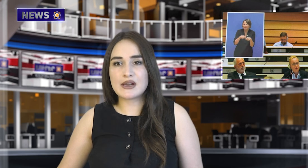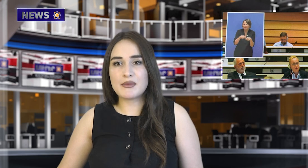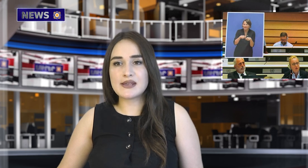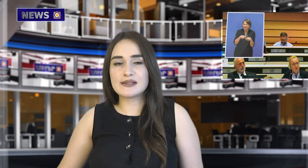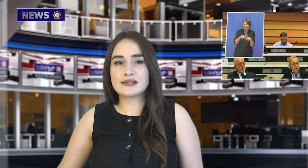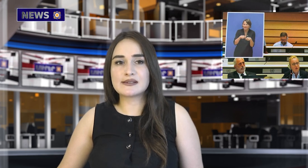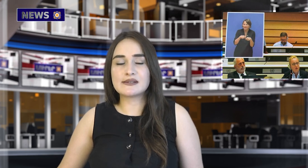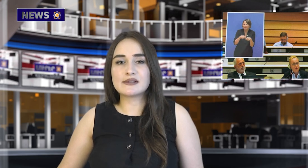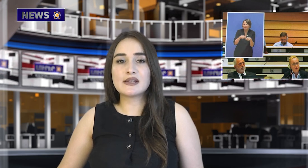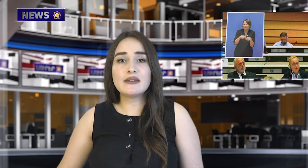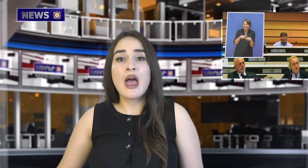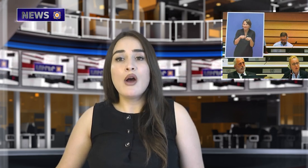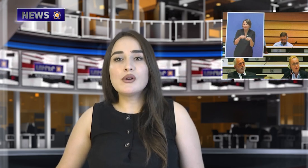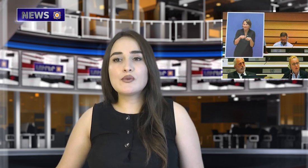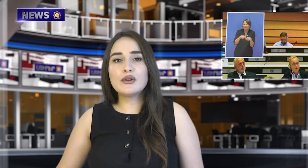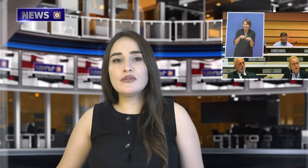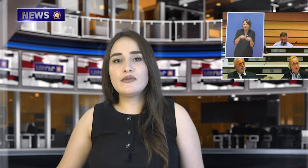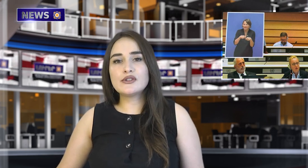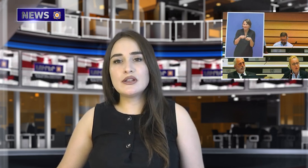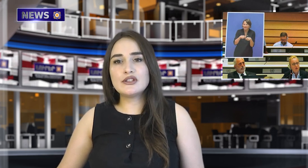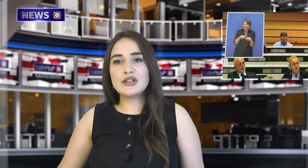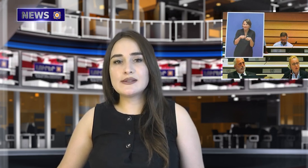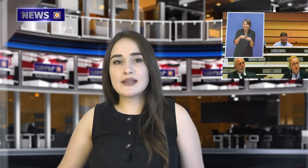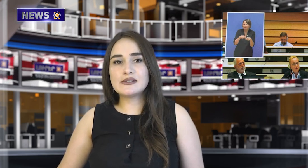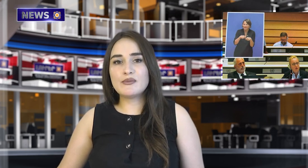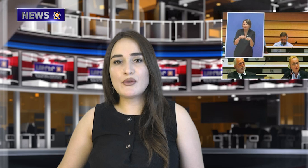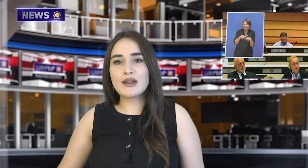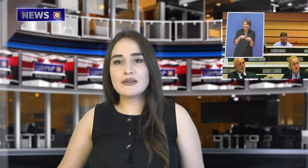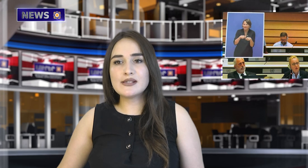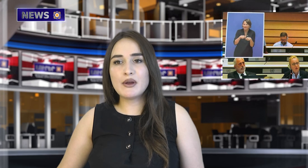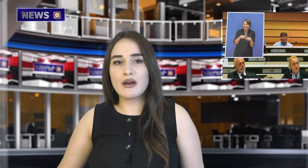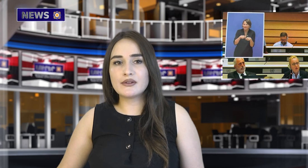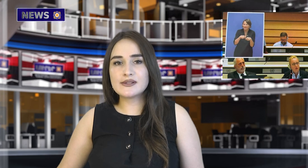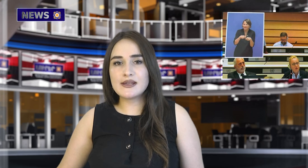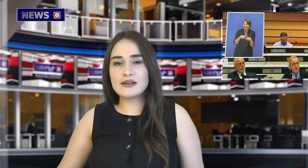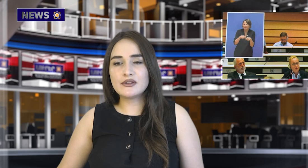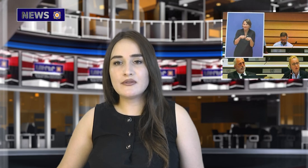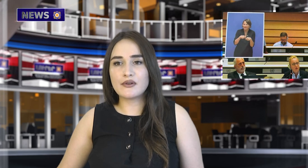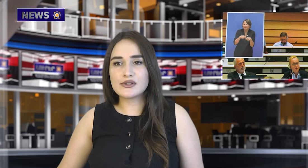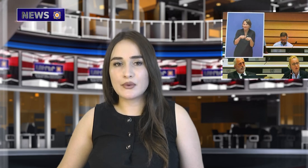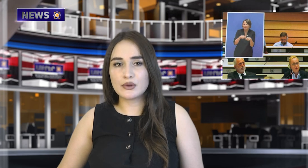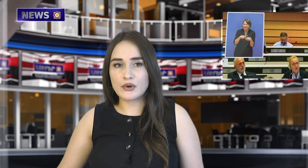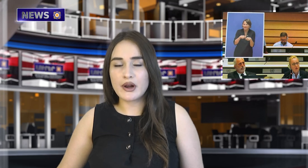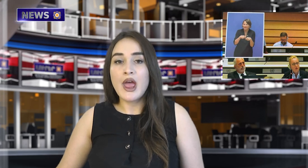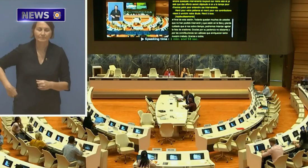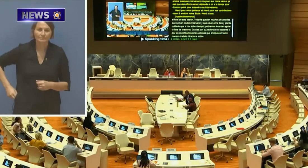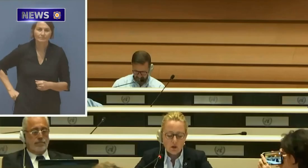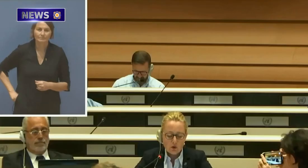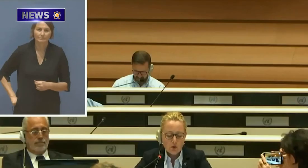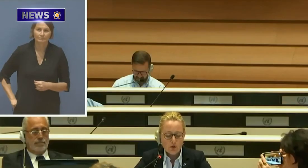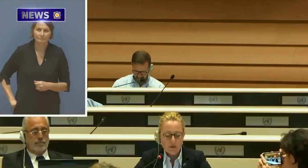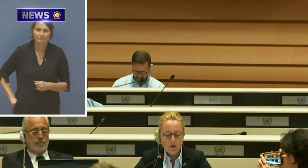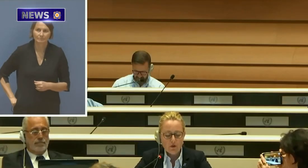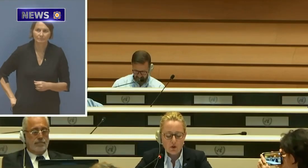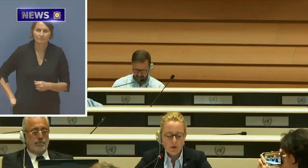of Western Armenia is the successor state, was one of the first indigenous states to be recognized by other states after the First World War. At